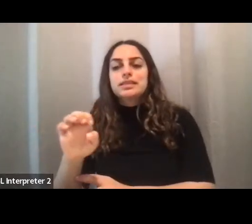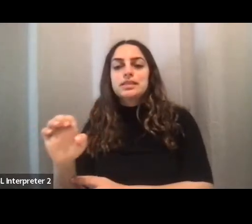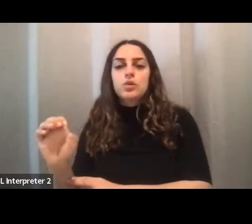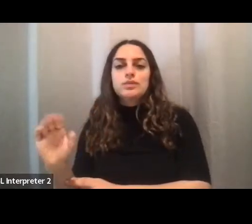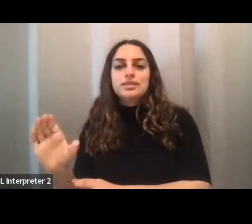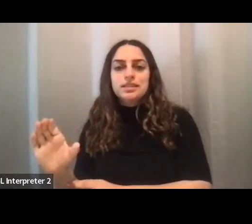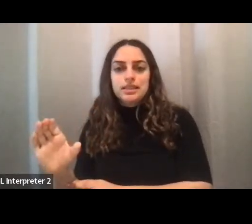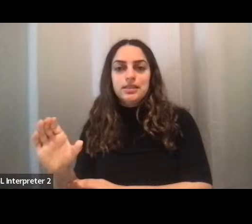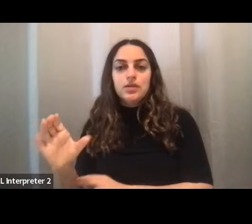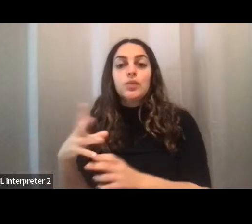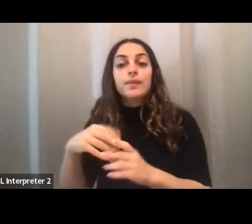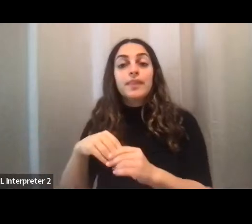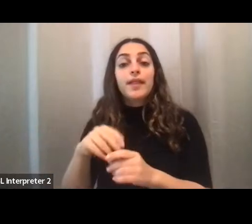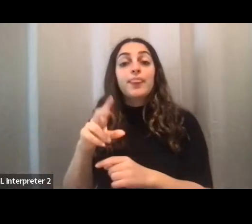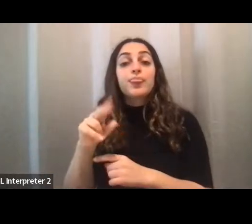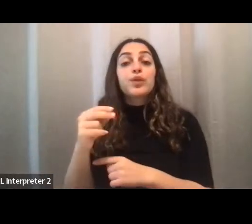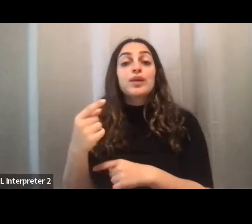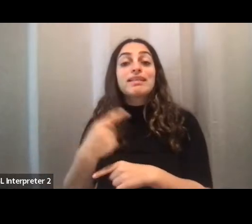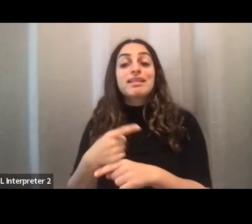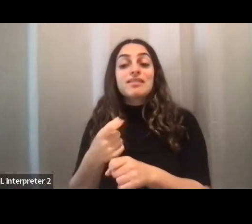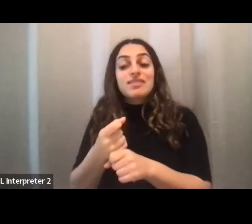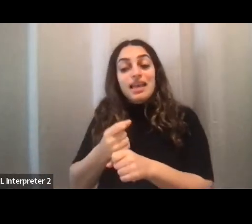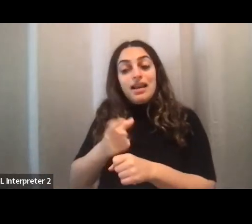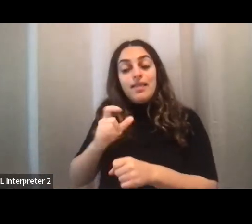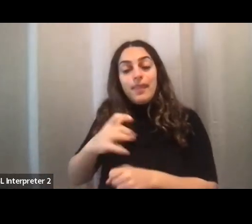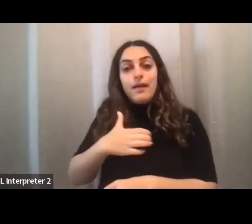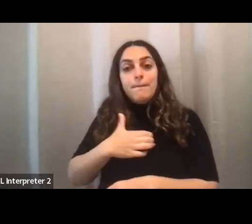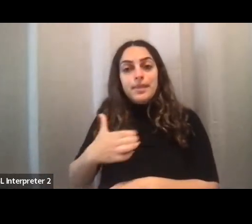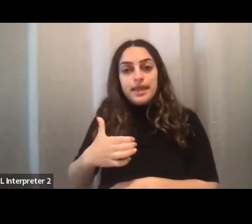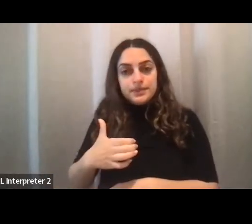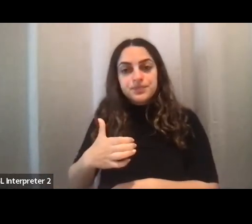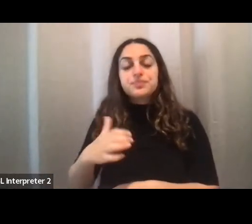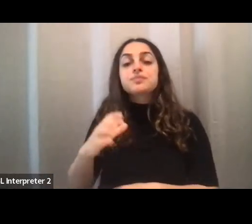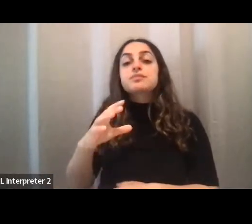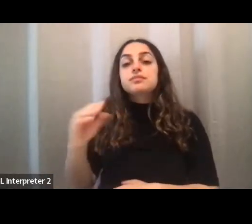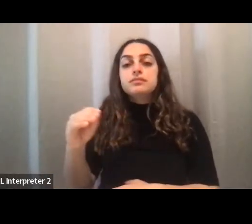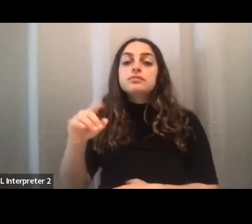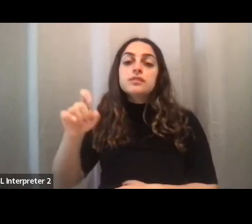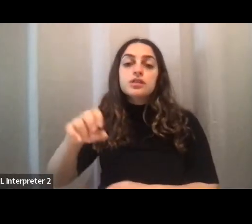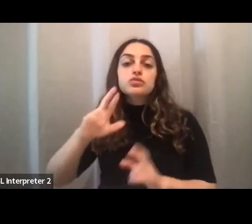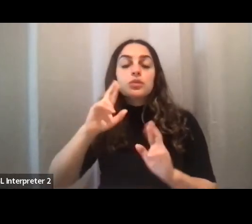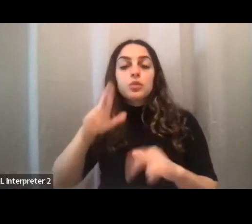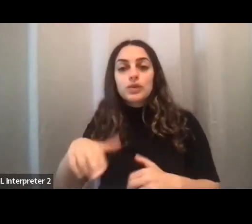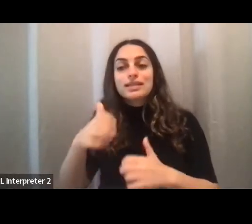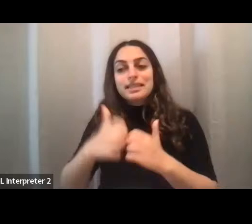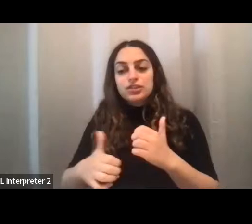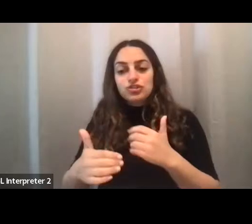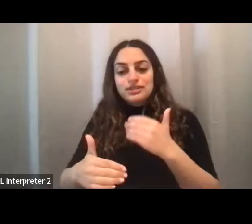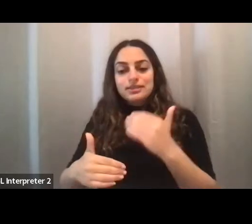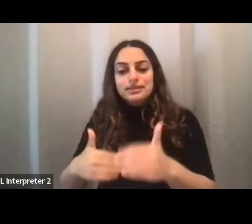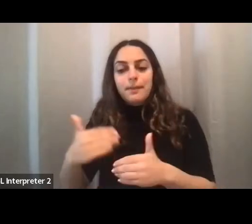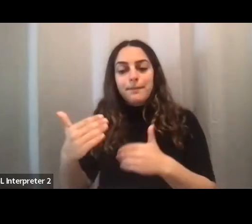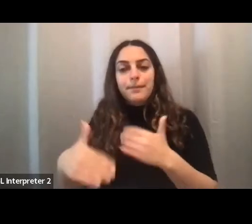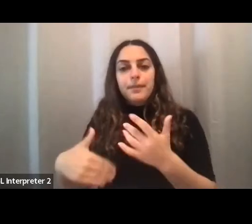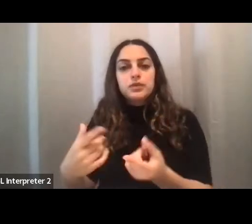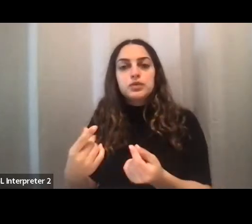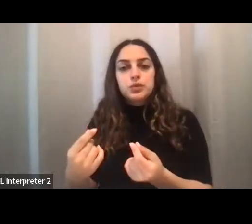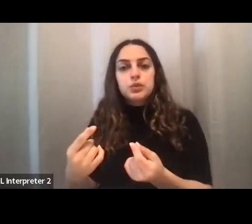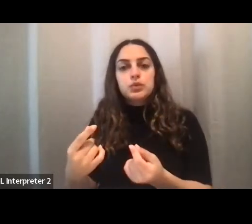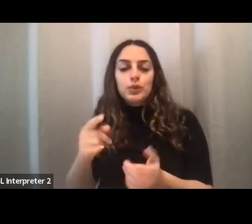within 30 days of receiving such a complaint the company must report each step taken to investigate such a